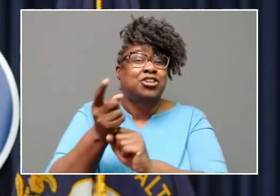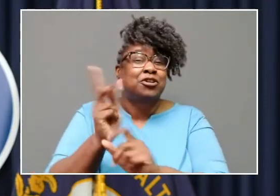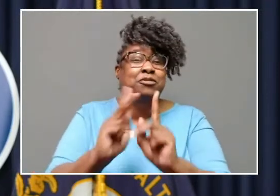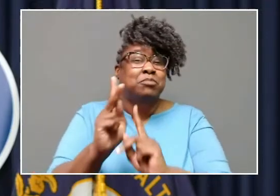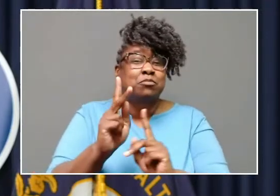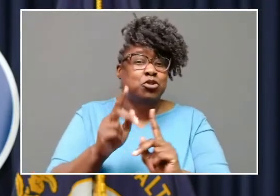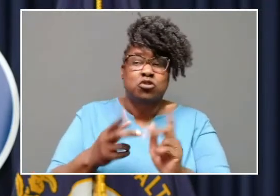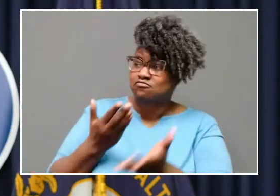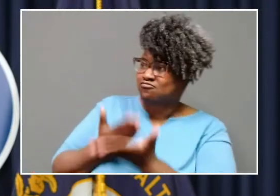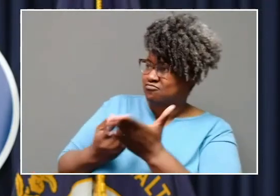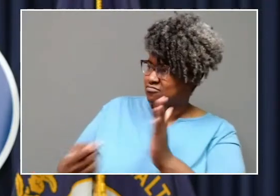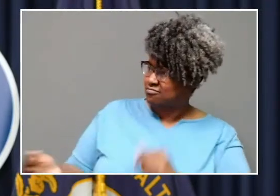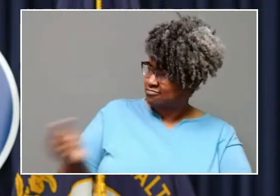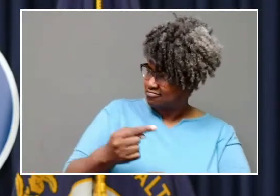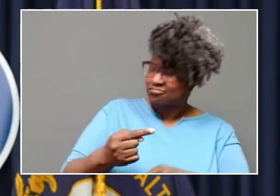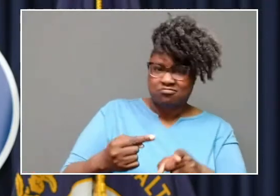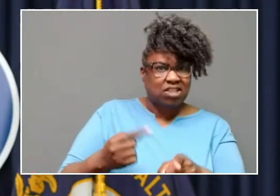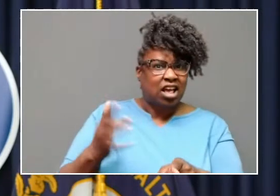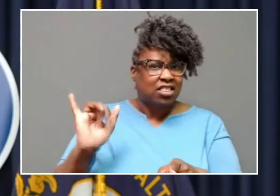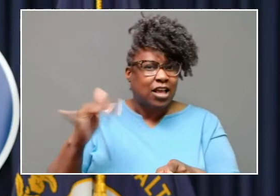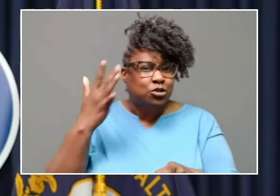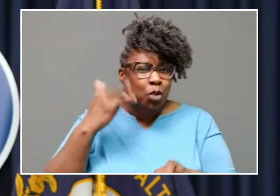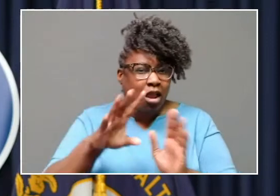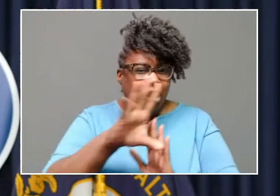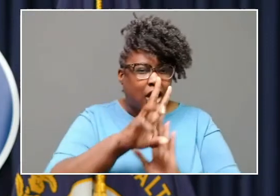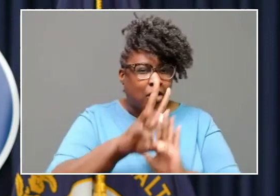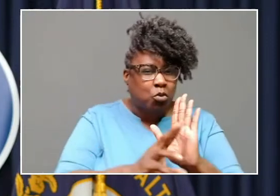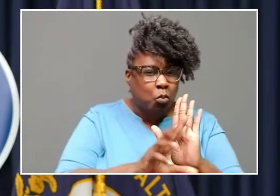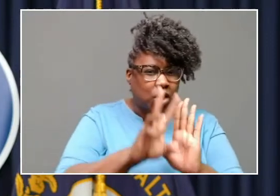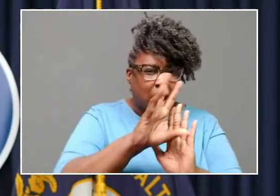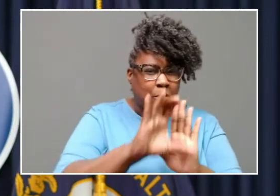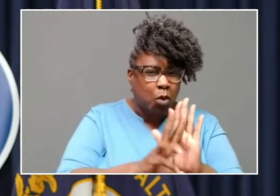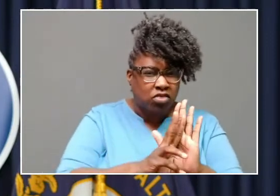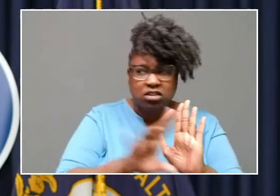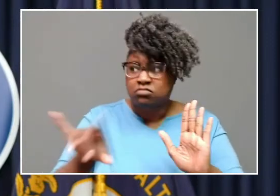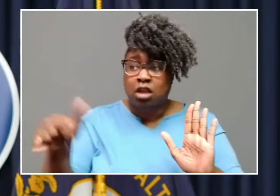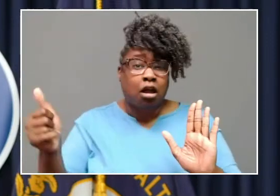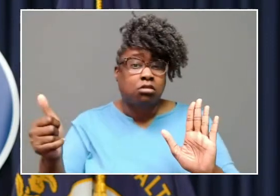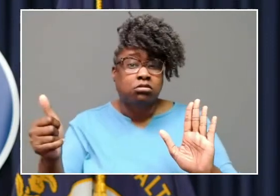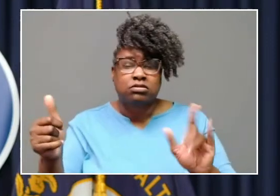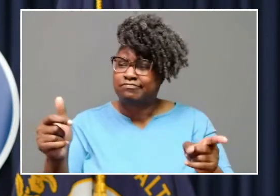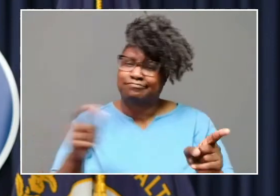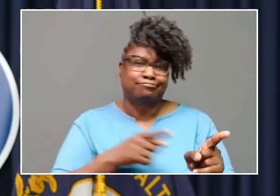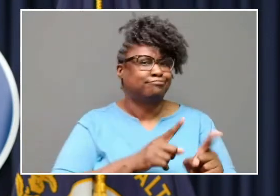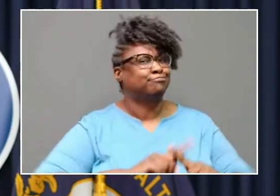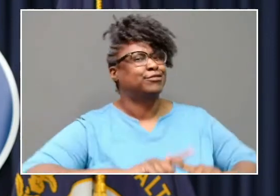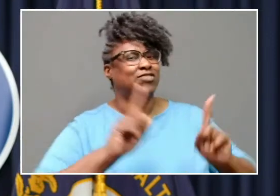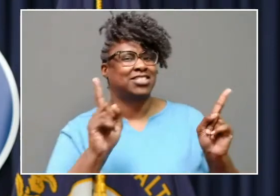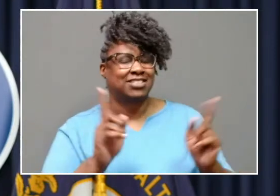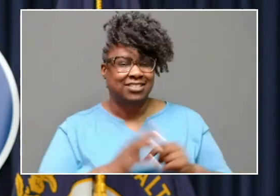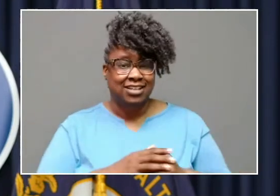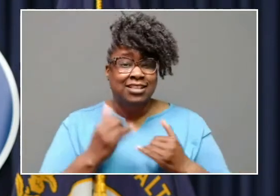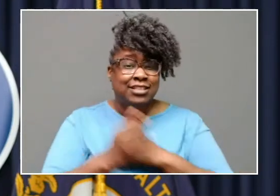Commonwealth is unlike any other place on earth. This year, we will celebrate the Derby's 149th